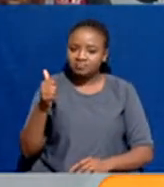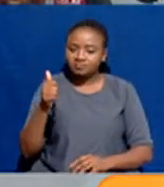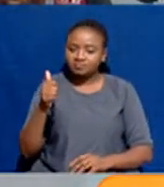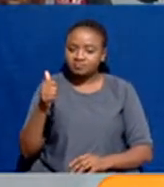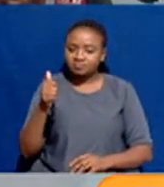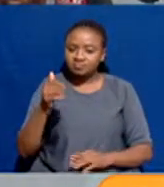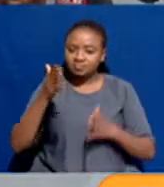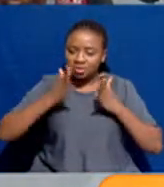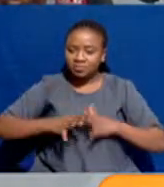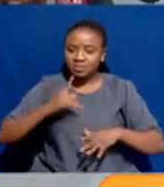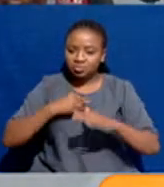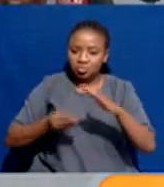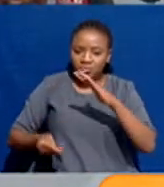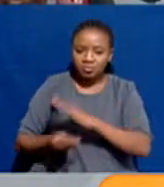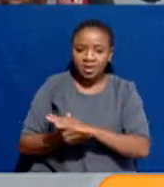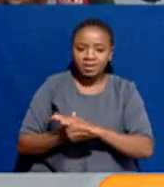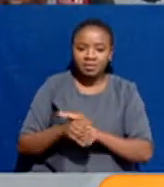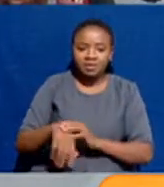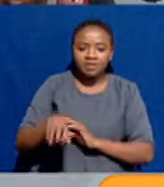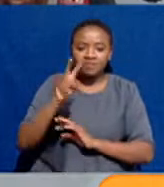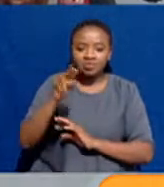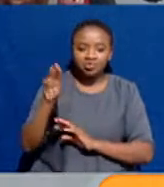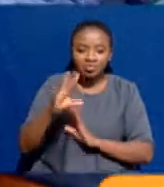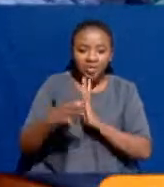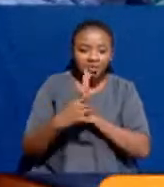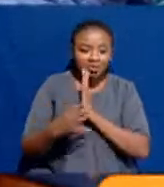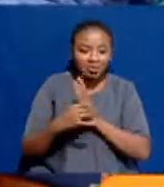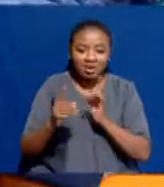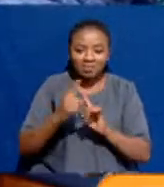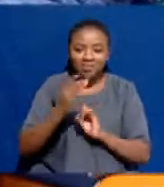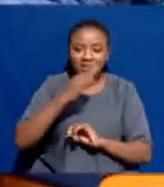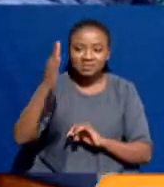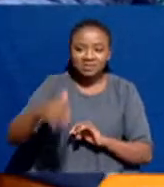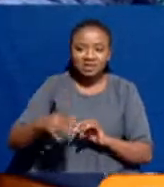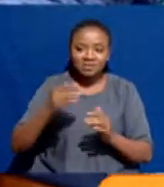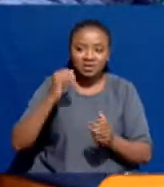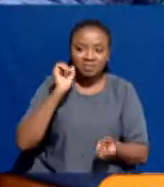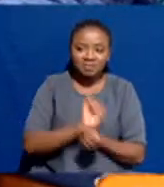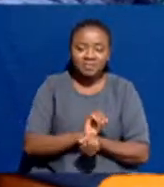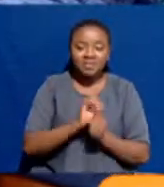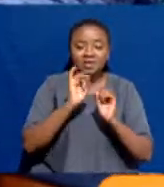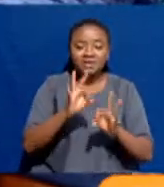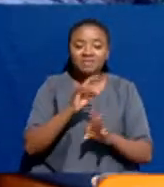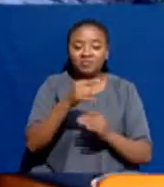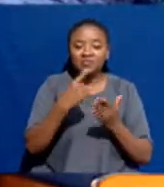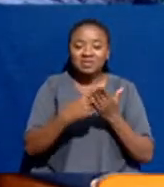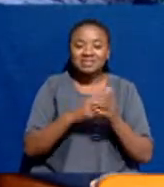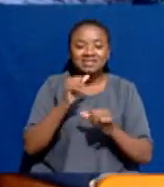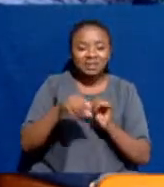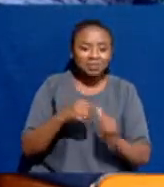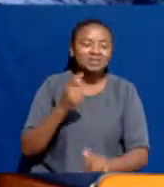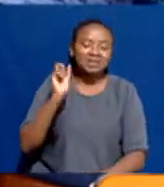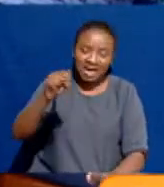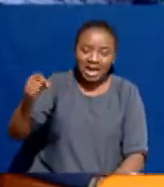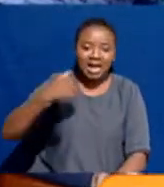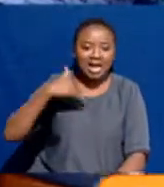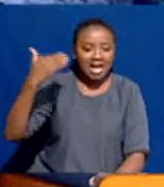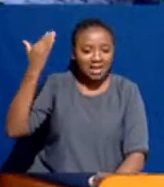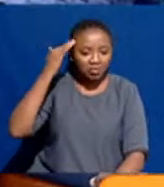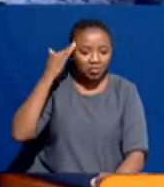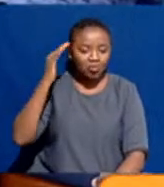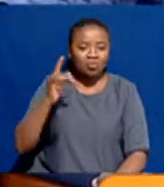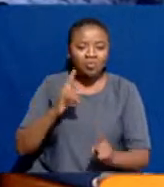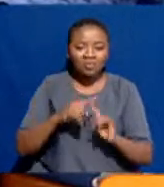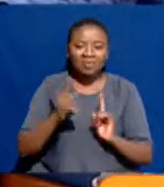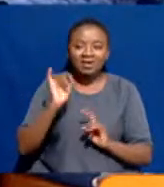he was never prosecuted. To this day? Yes. No, it's, if you are talking about... you know who? Yeah, but yeah.